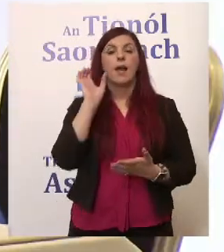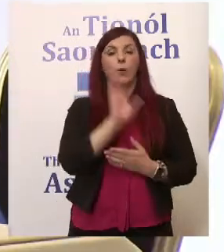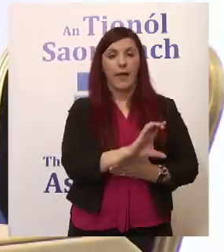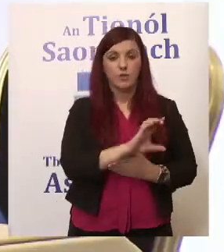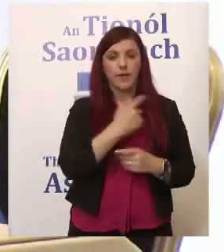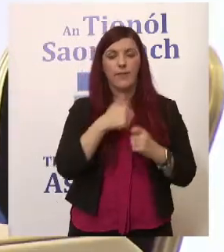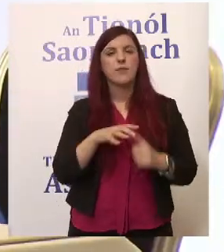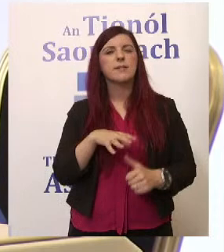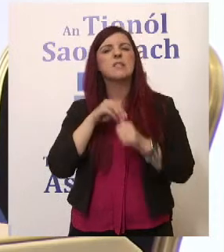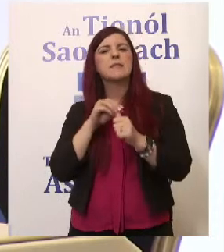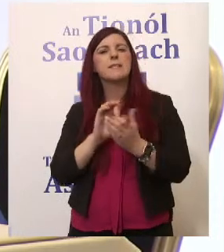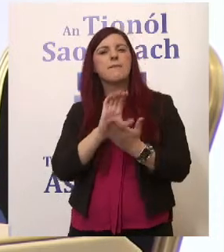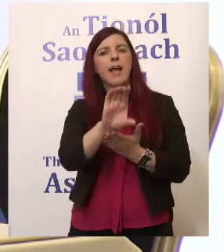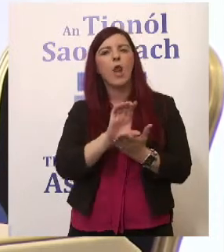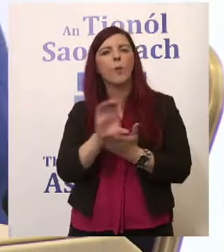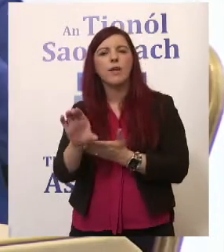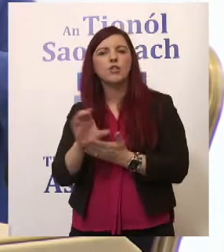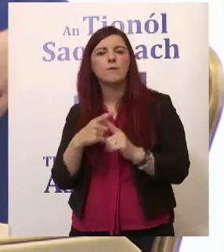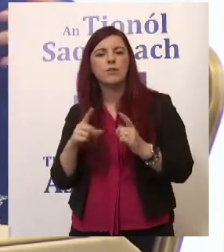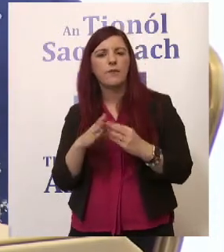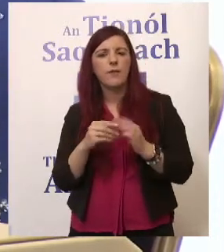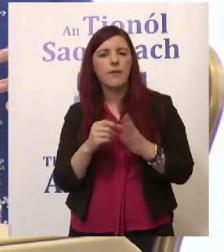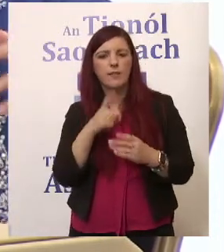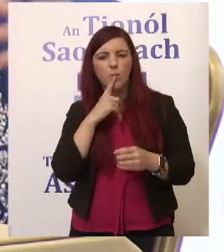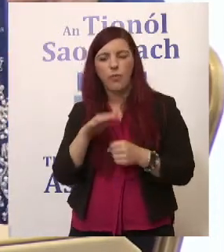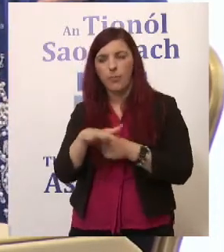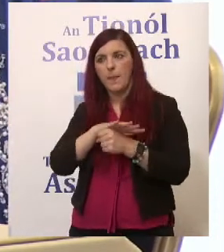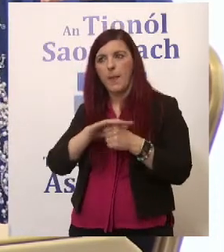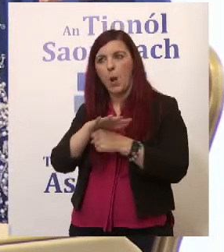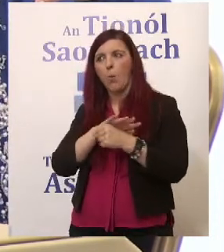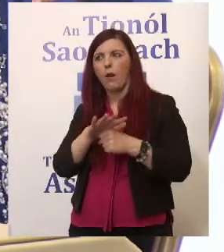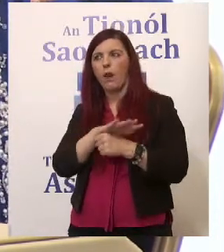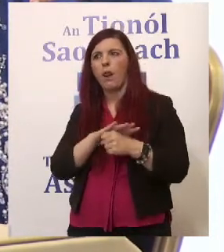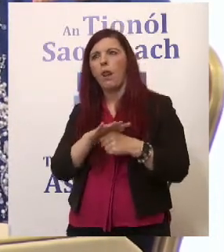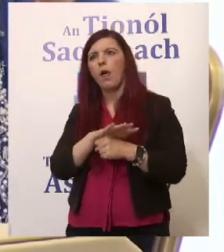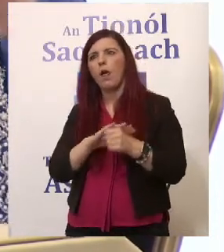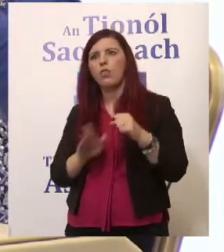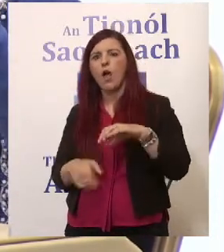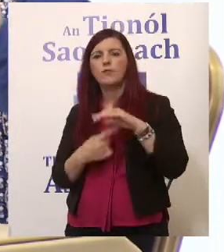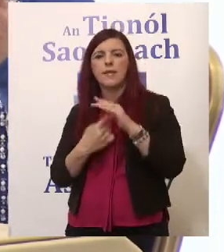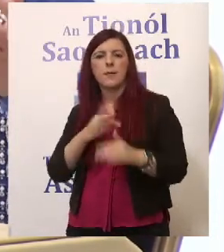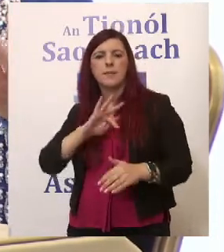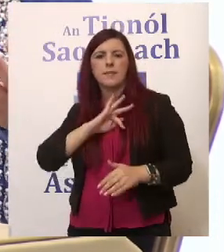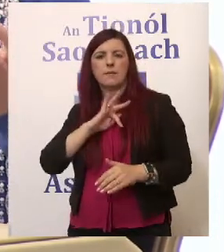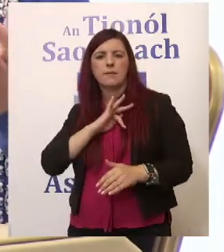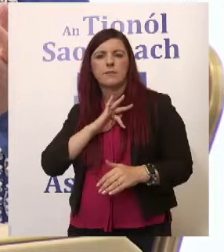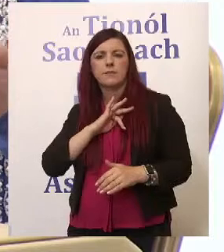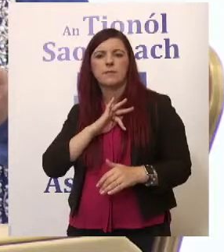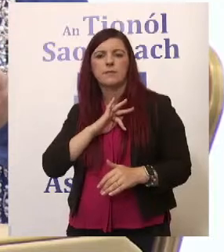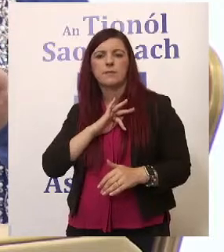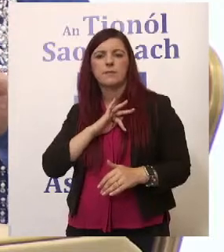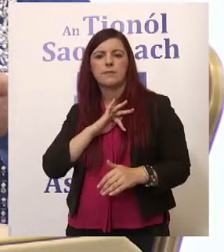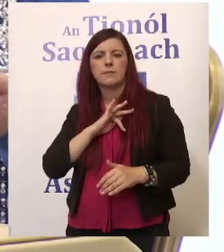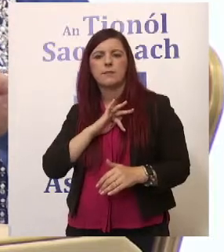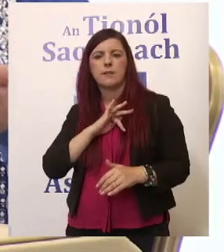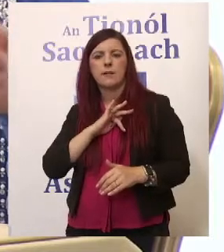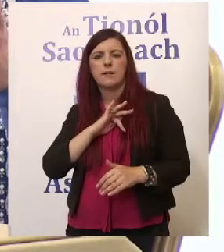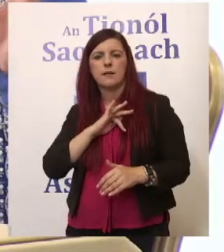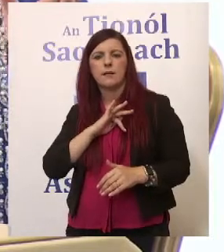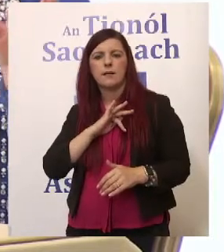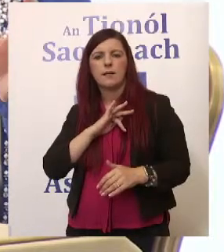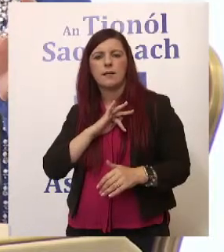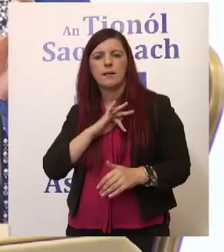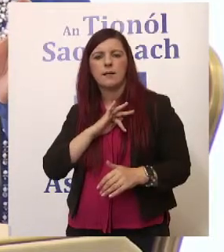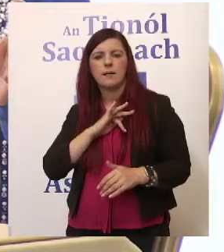specific allocations. But the local authorities, the money doesn't go into a local authority